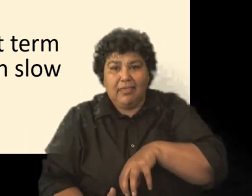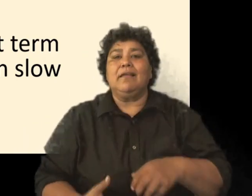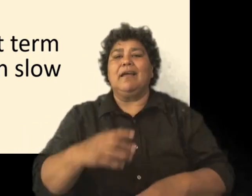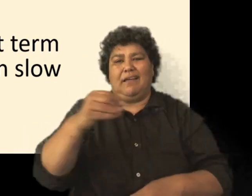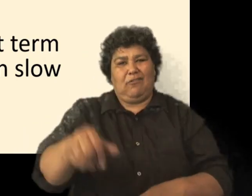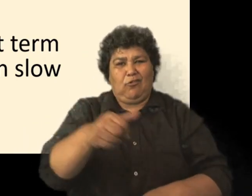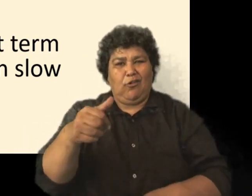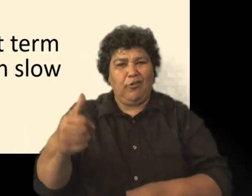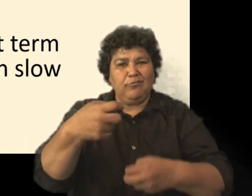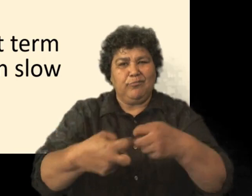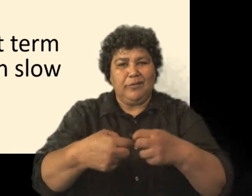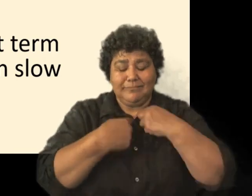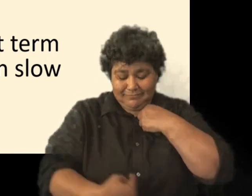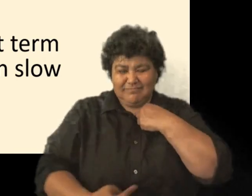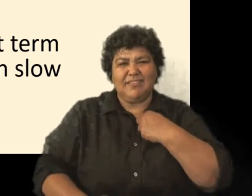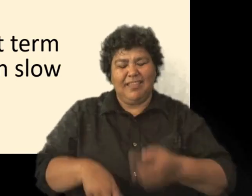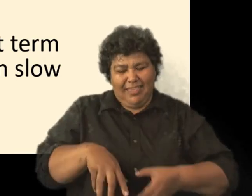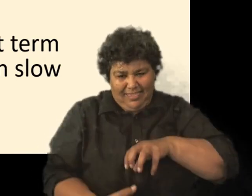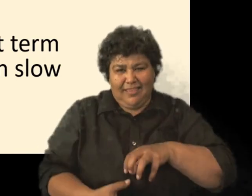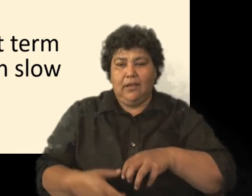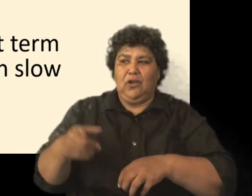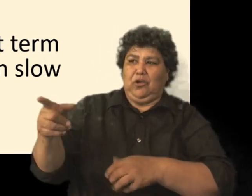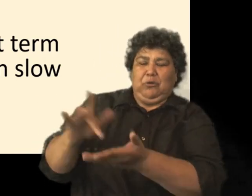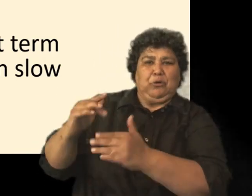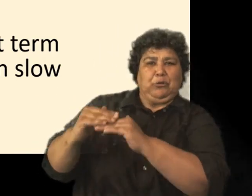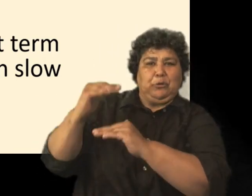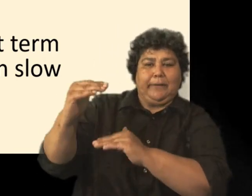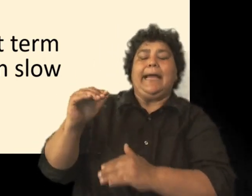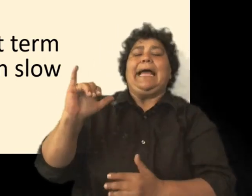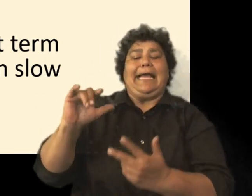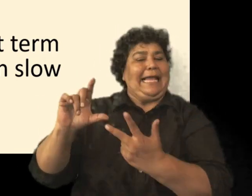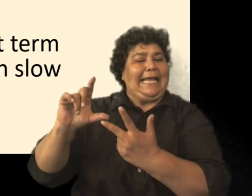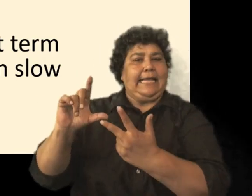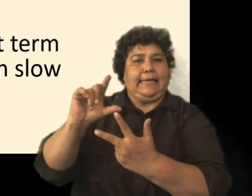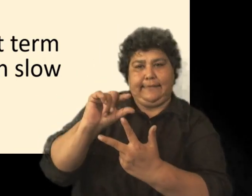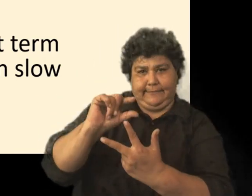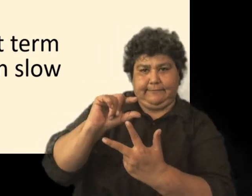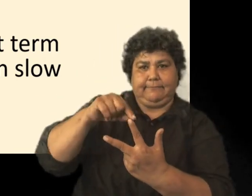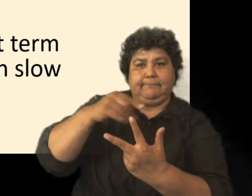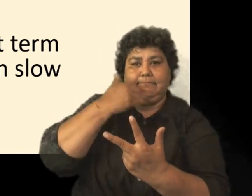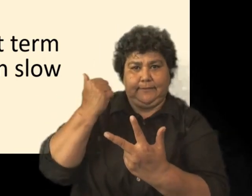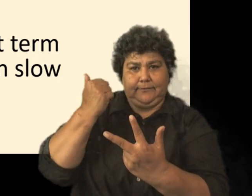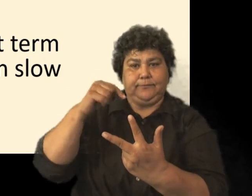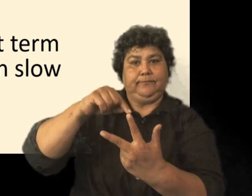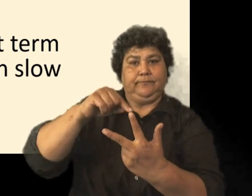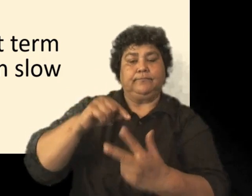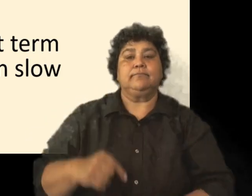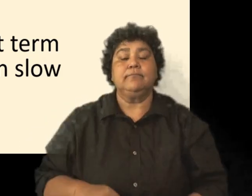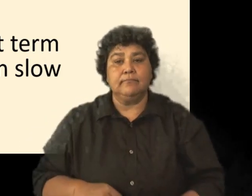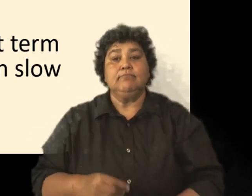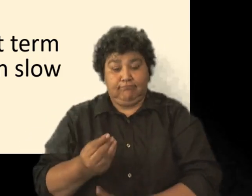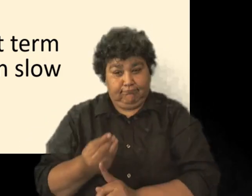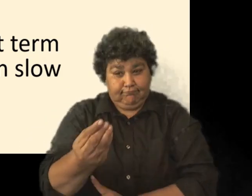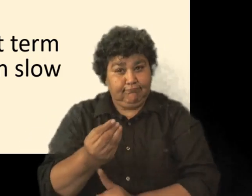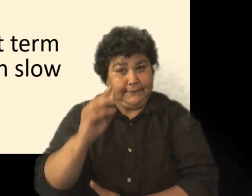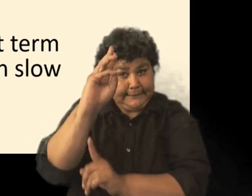the GI tract. So the maximum tolerated dose was identified. The small effect on cones